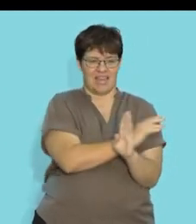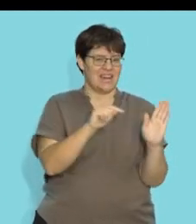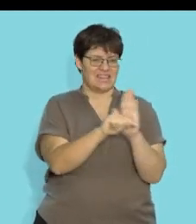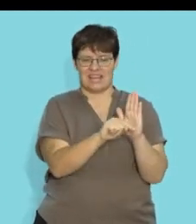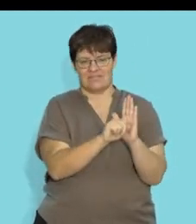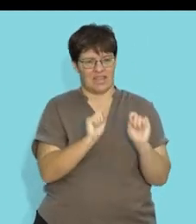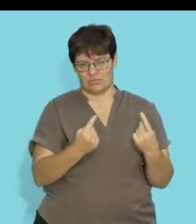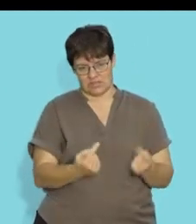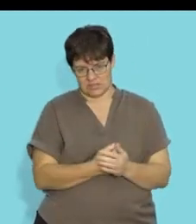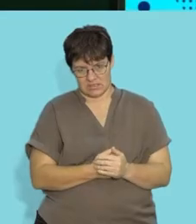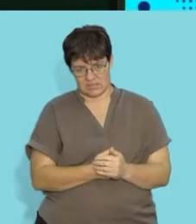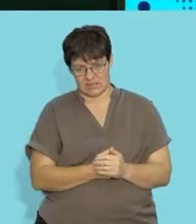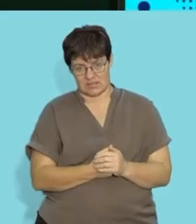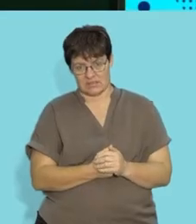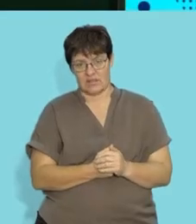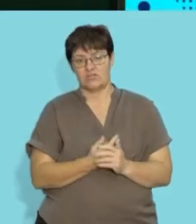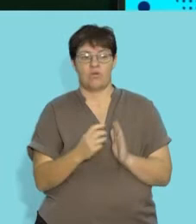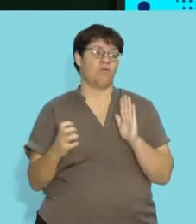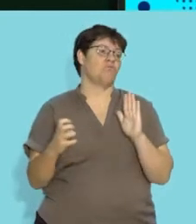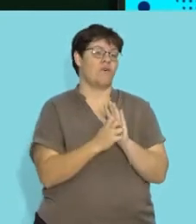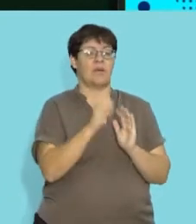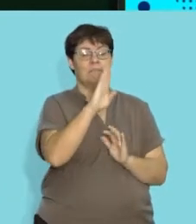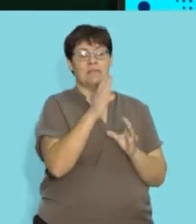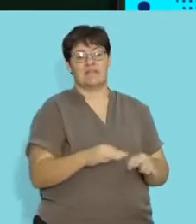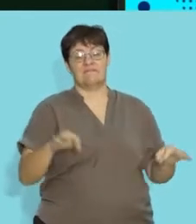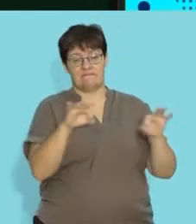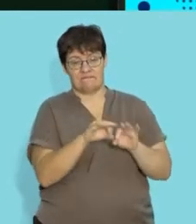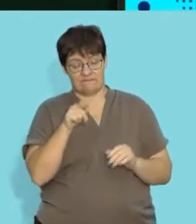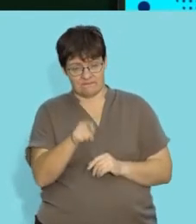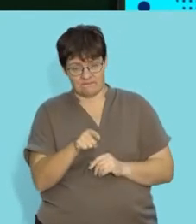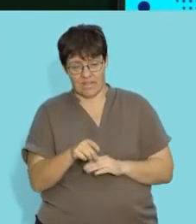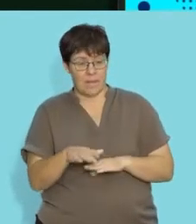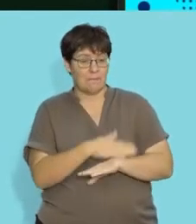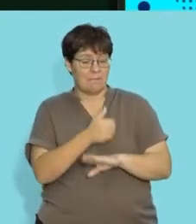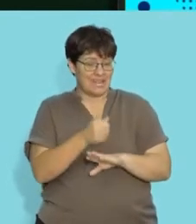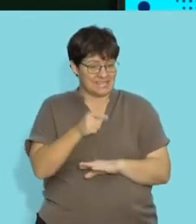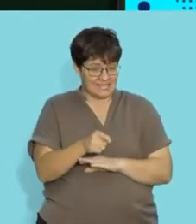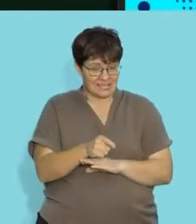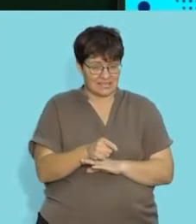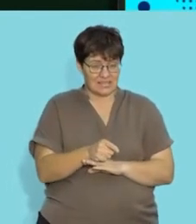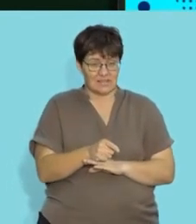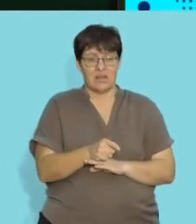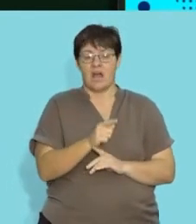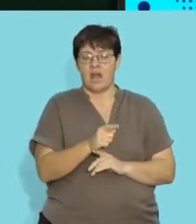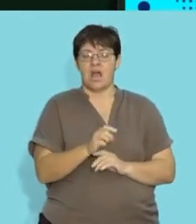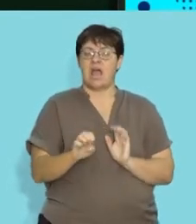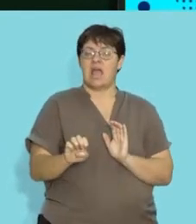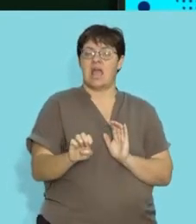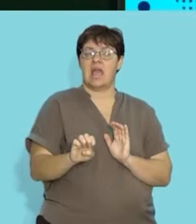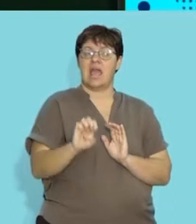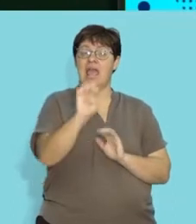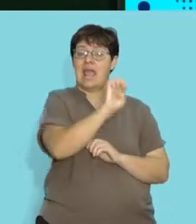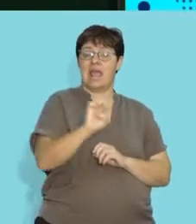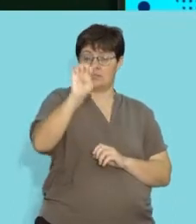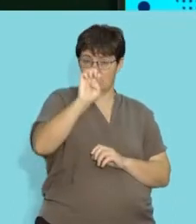be a negative. There is no way that you will say your graph, the b value, which is the base of the exponent,